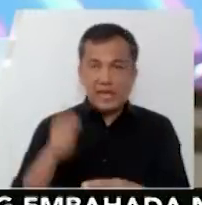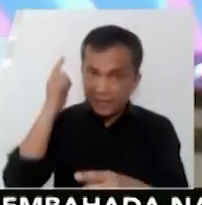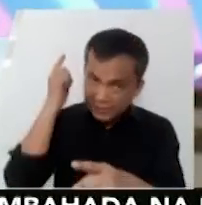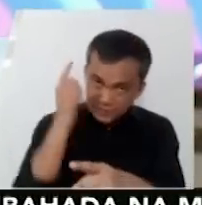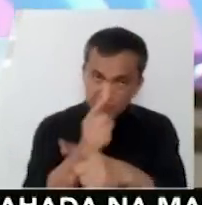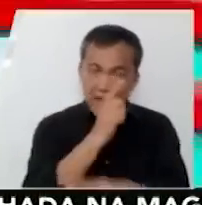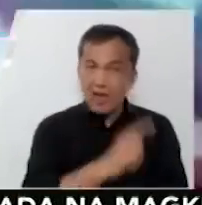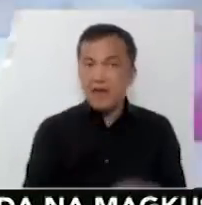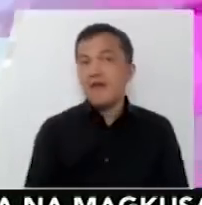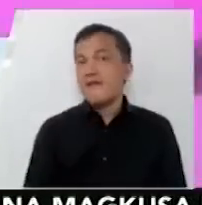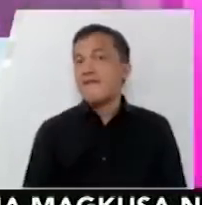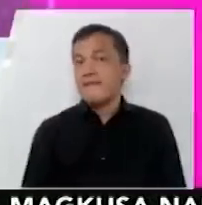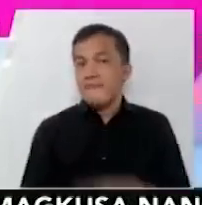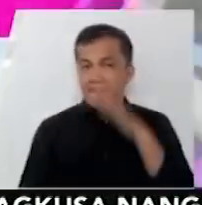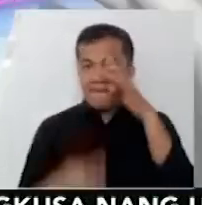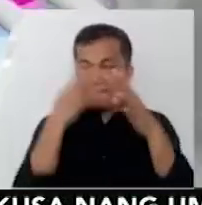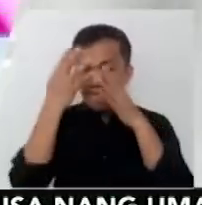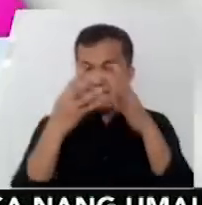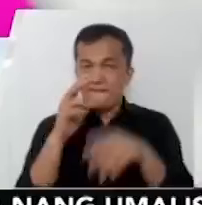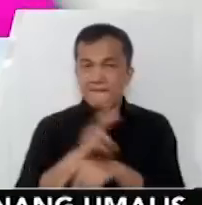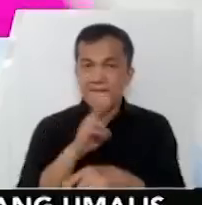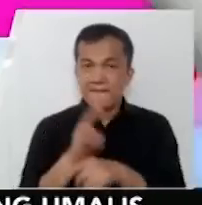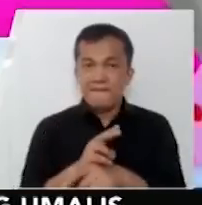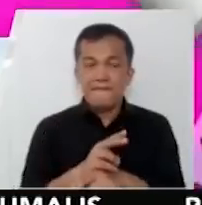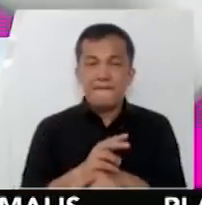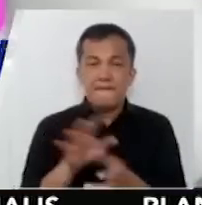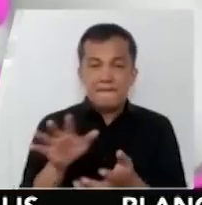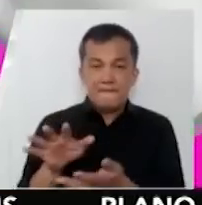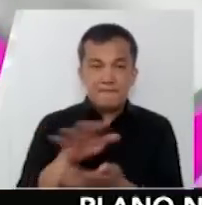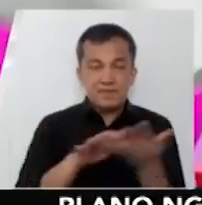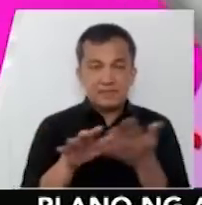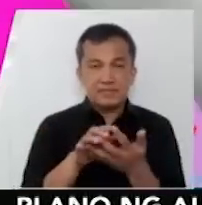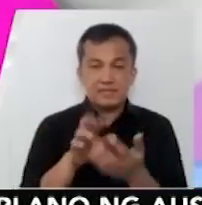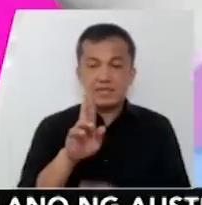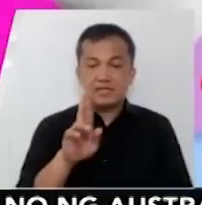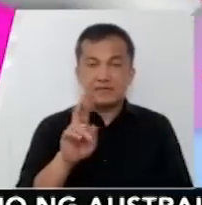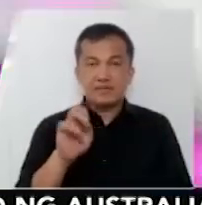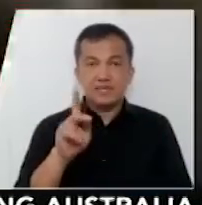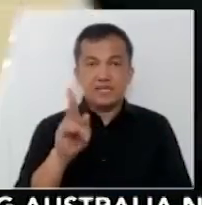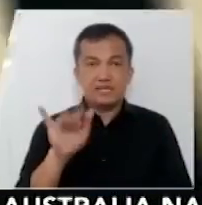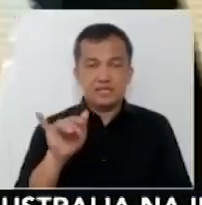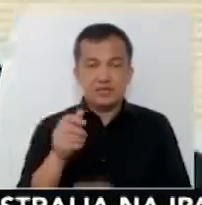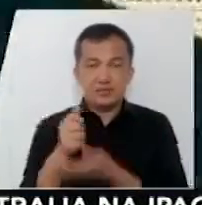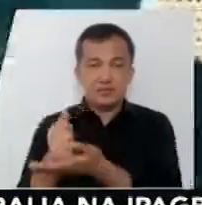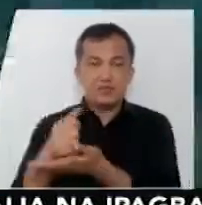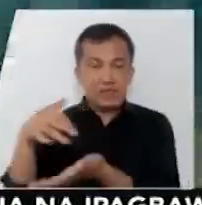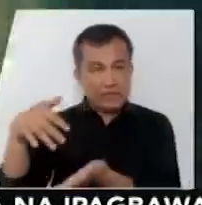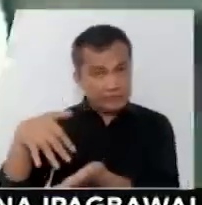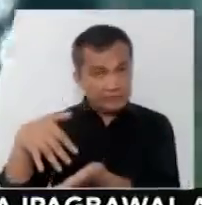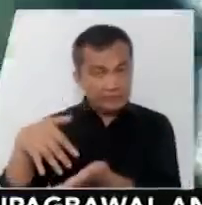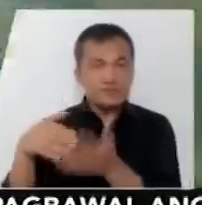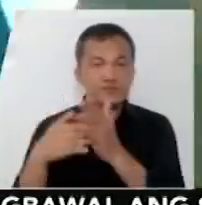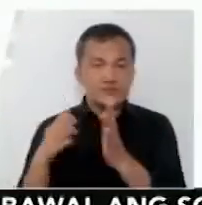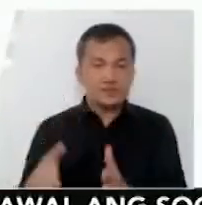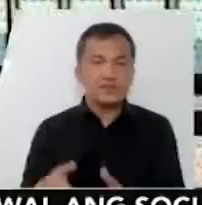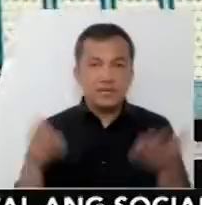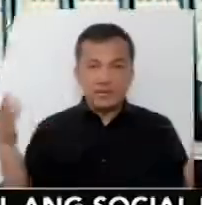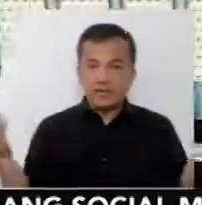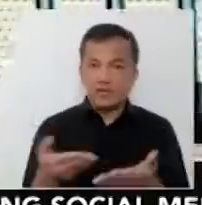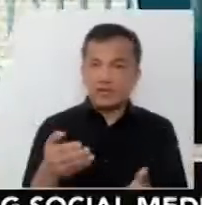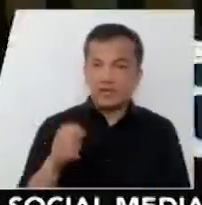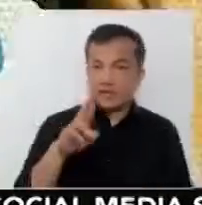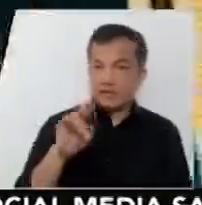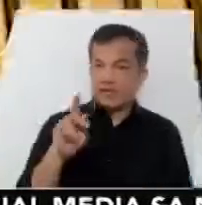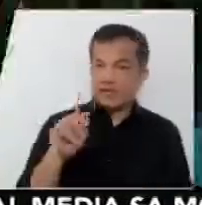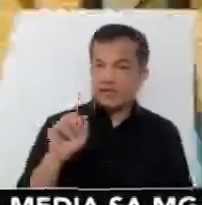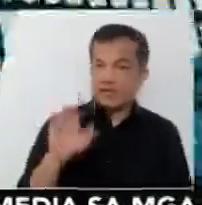natin today, gagamit ng mixed reality para matulungan sa pag-aaral ang mga estudyante. Introducing Parallax,